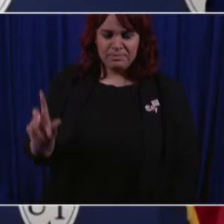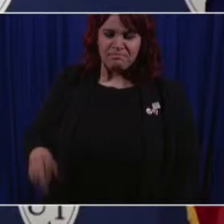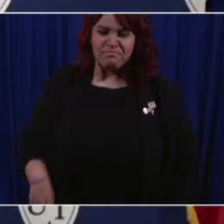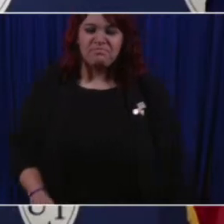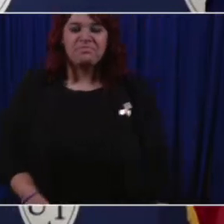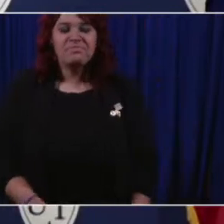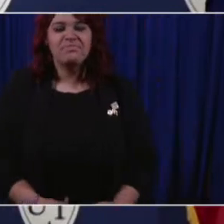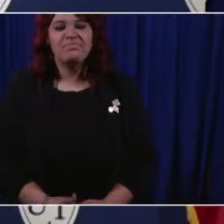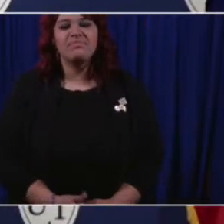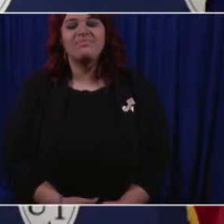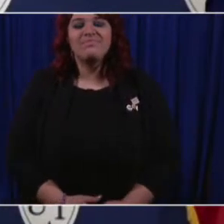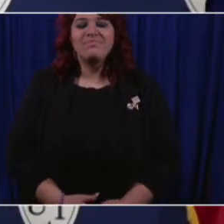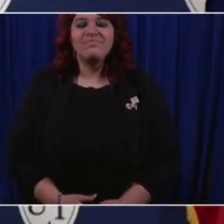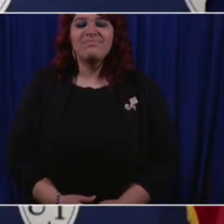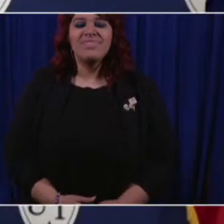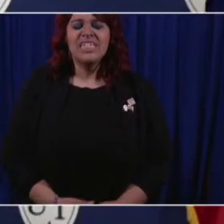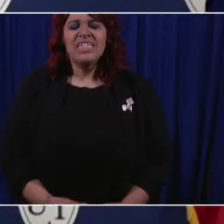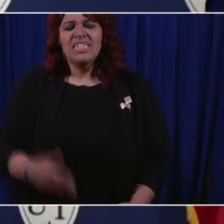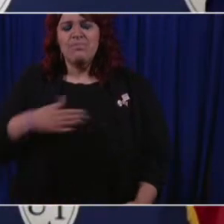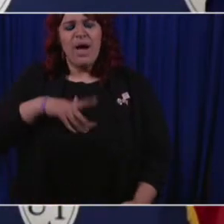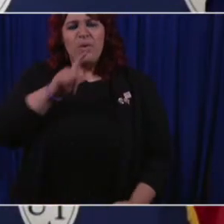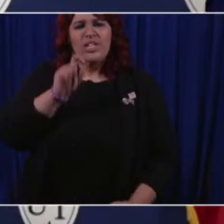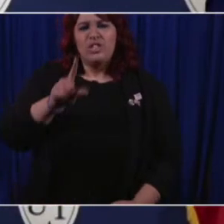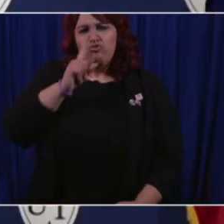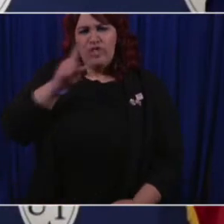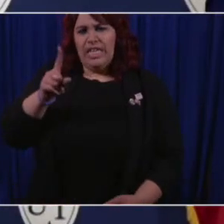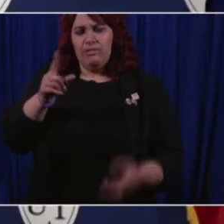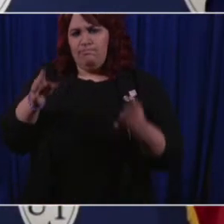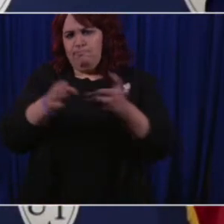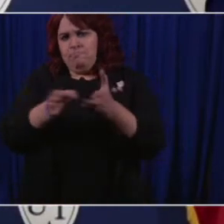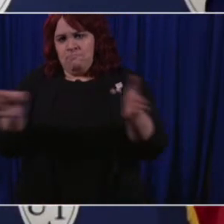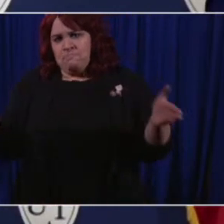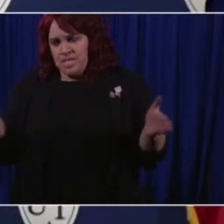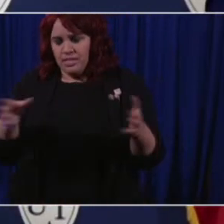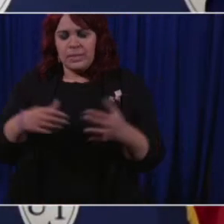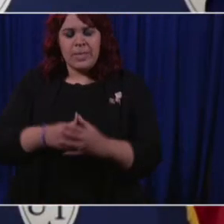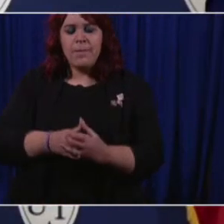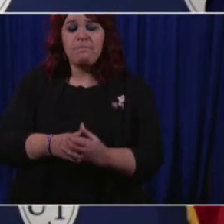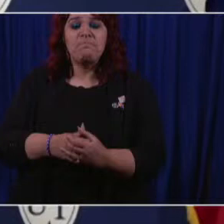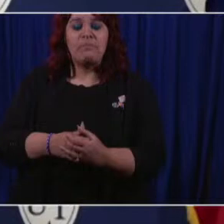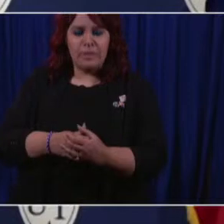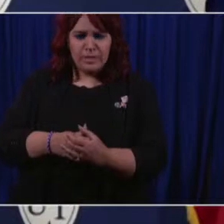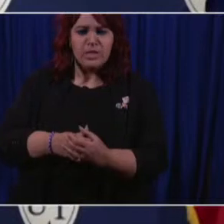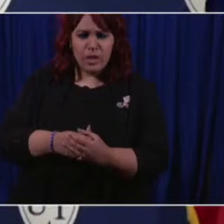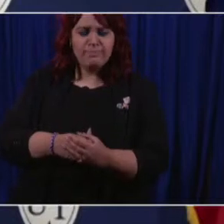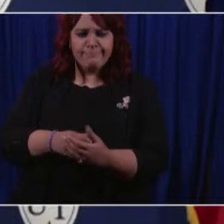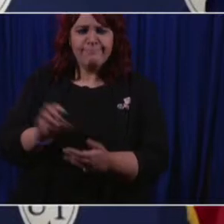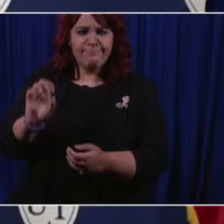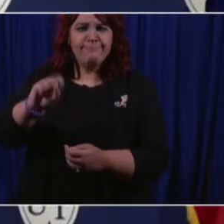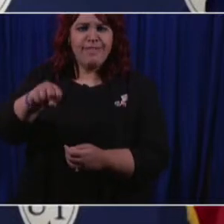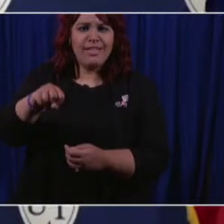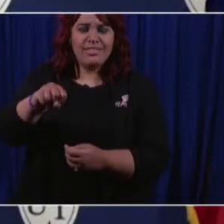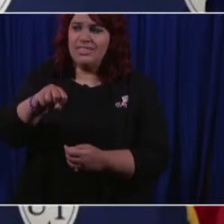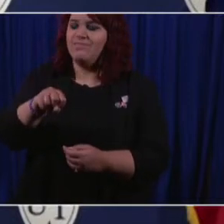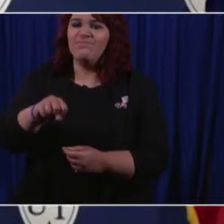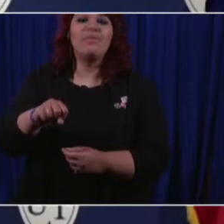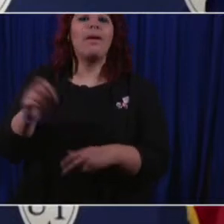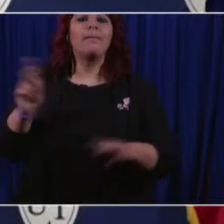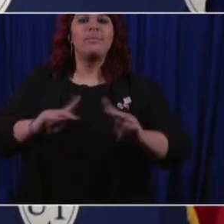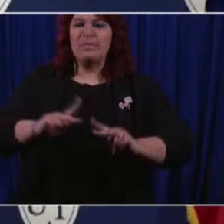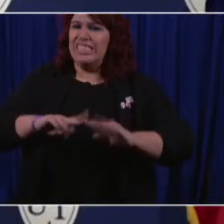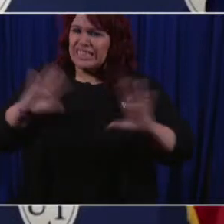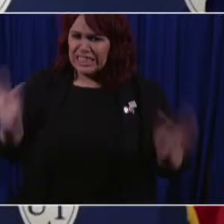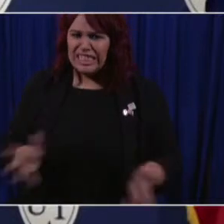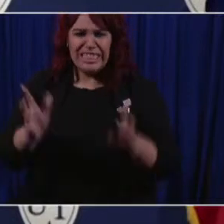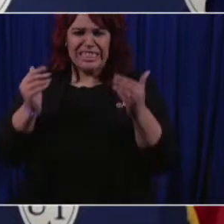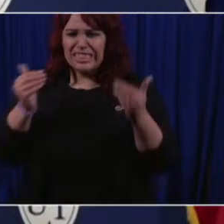I guess finishing a little bit big picture here. You've talked about, the vaccine, then wanting to really get people vaccinated quickly, looking